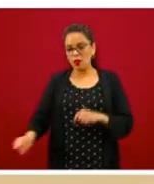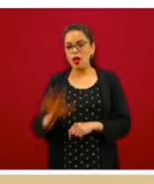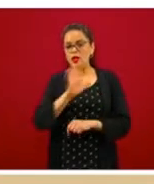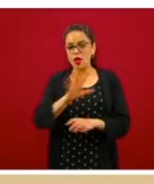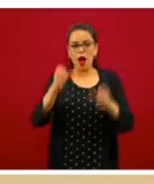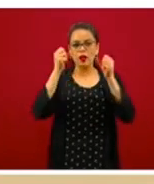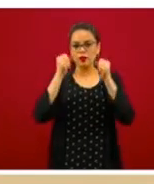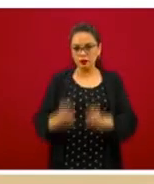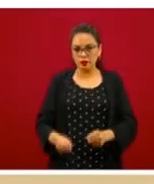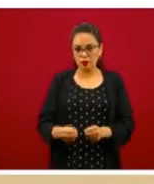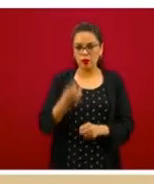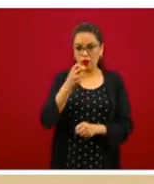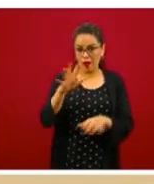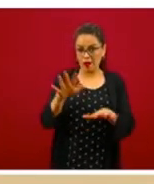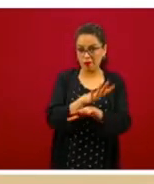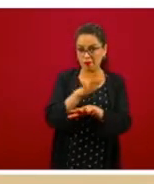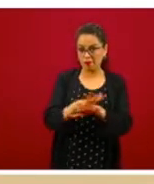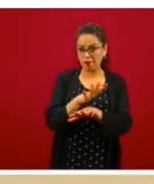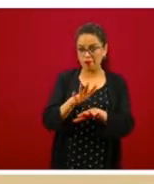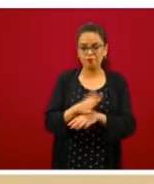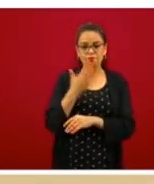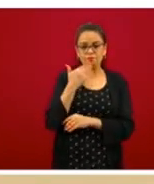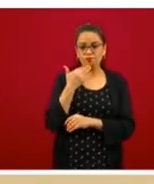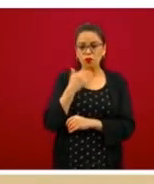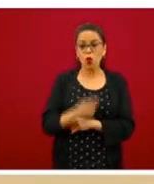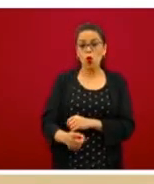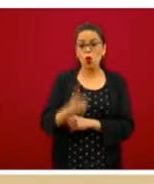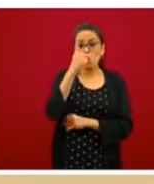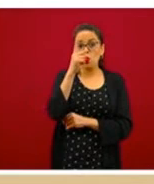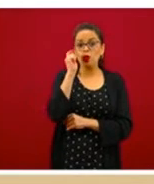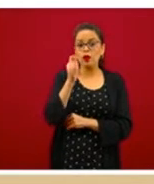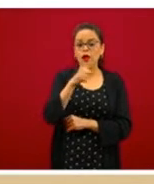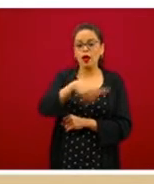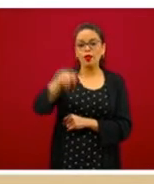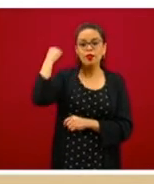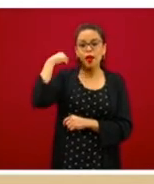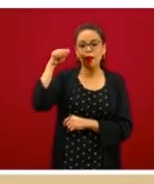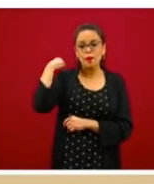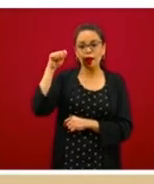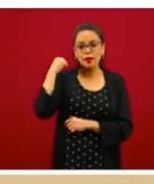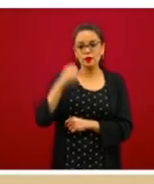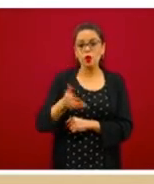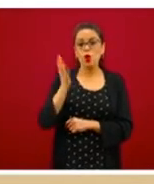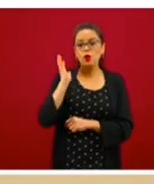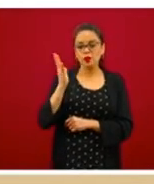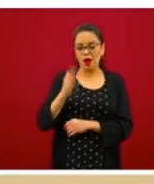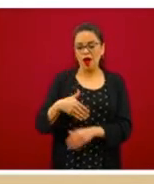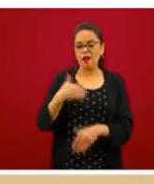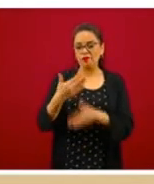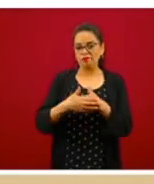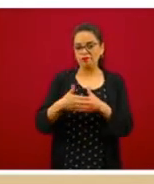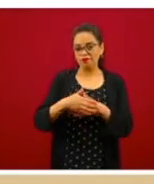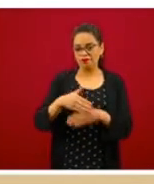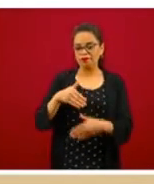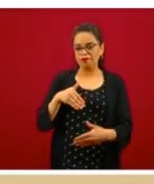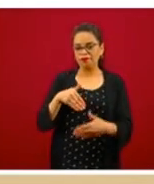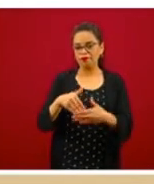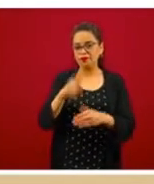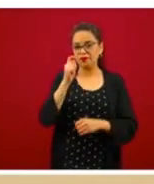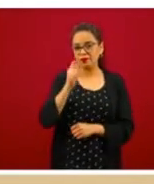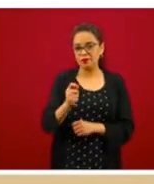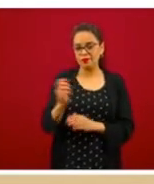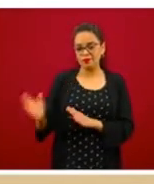identify the death certificates of people who lost their lives, but unfortunately, we didn't have enough time for us to